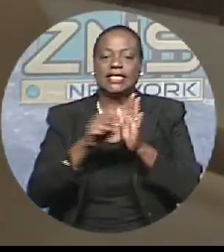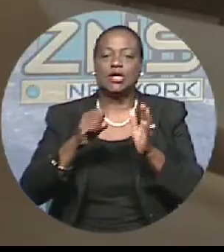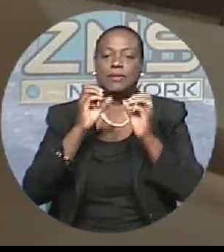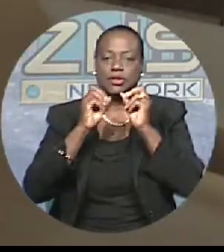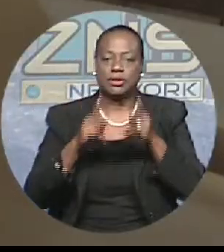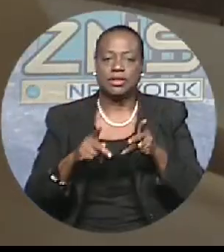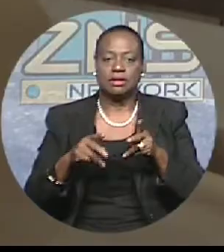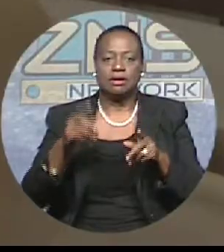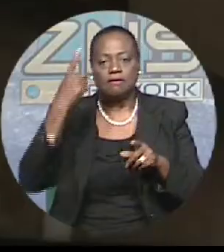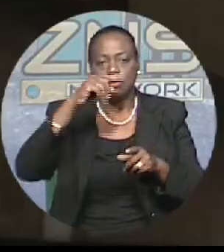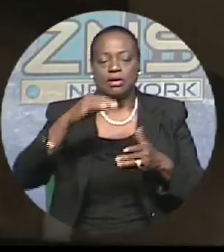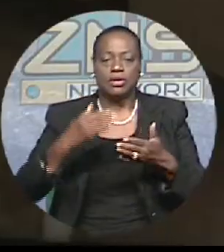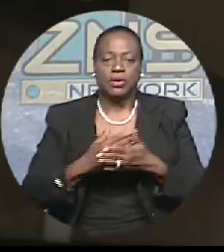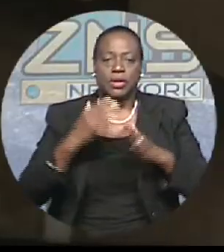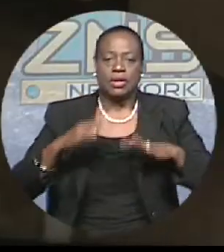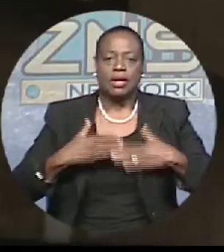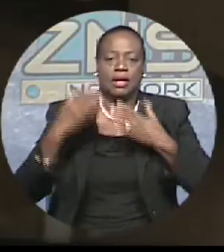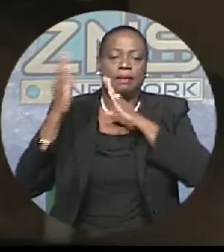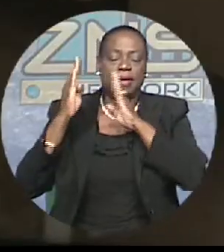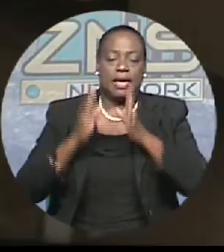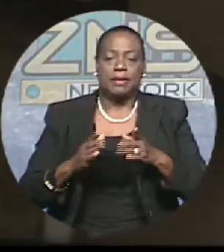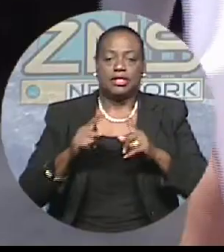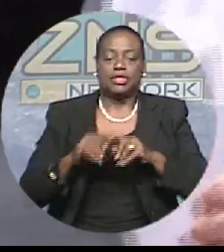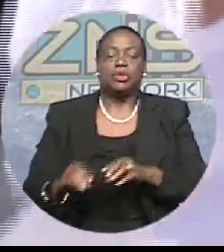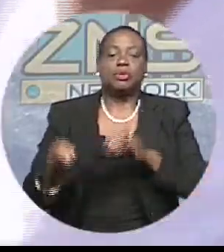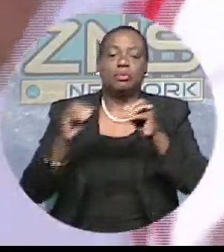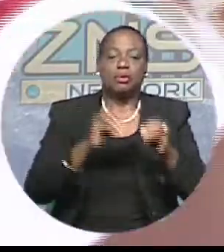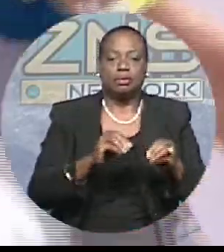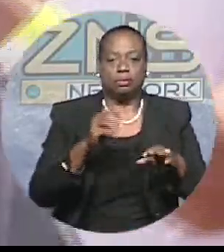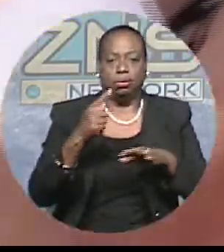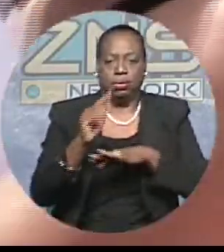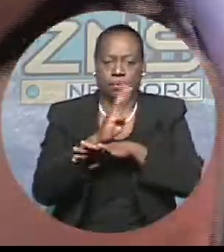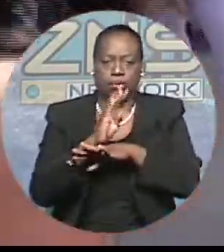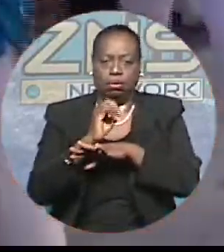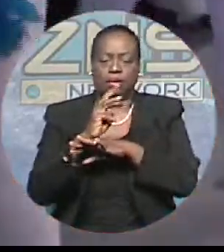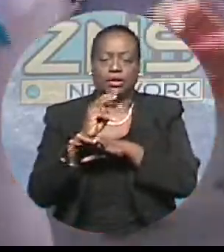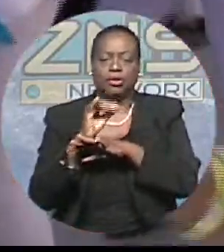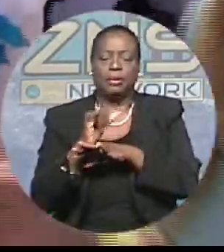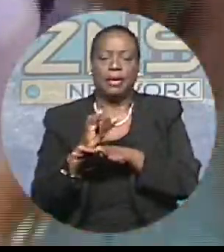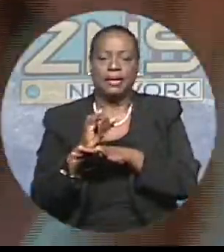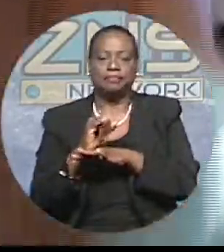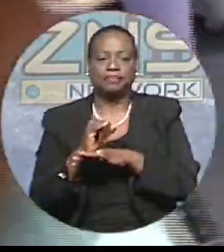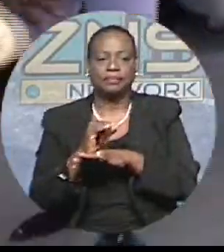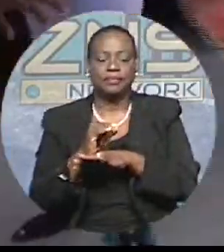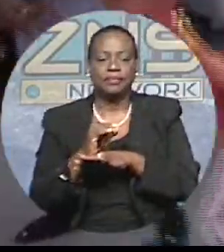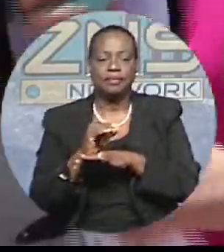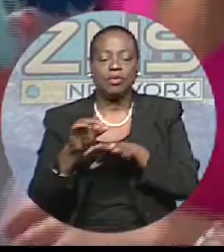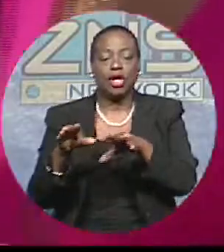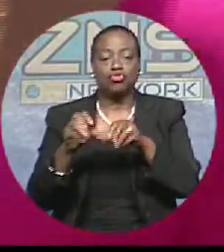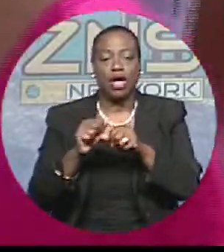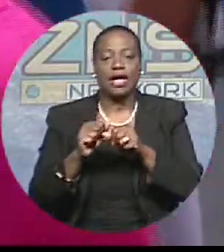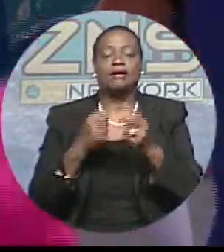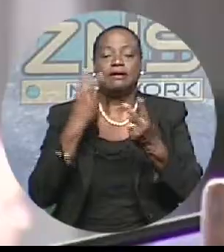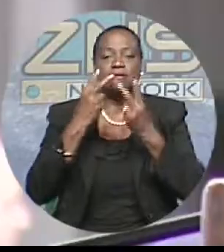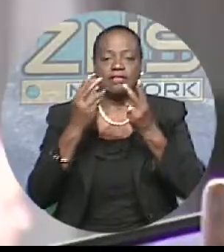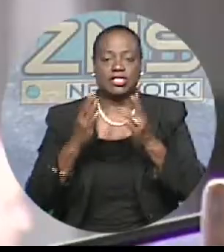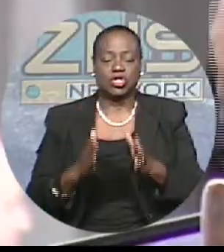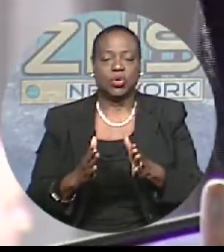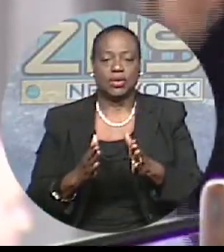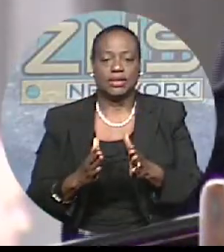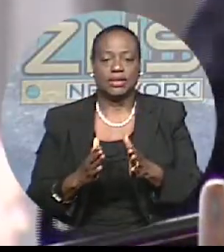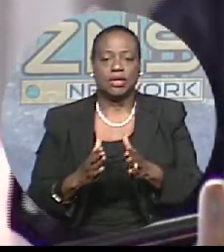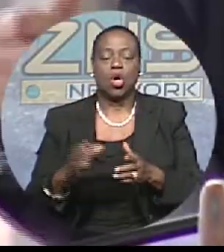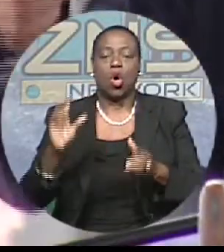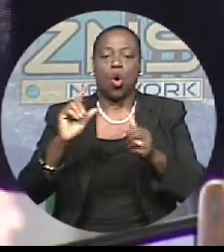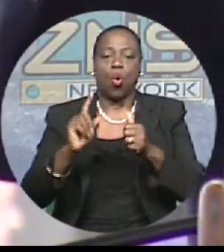opportunities for new young Bahamians to move to Bimini, who in turn will attract the same kind of visitors. And once they come in, they will form